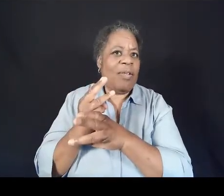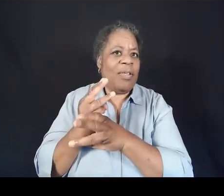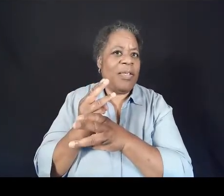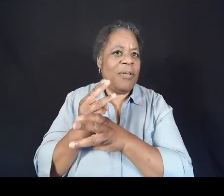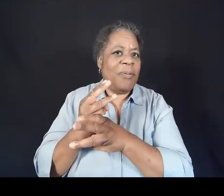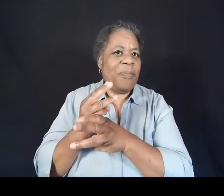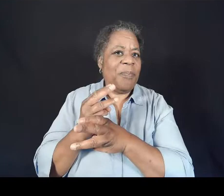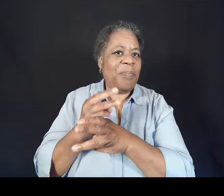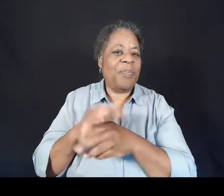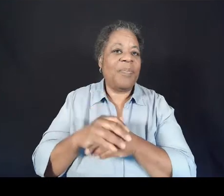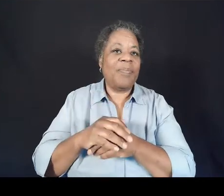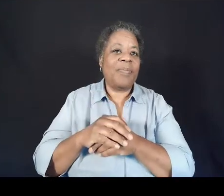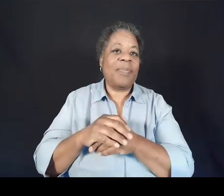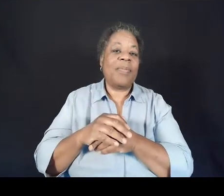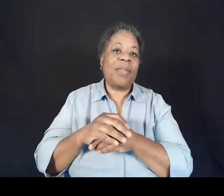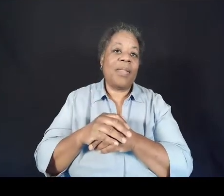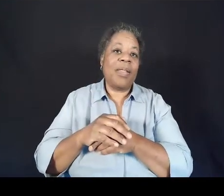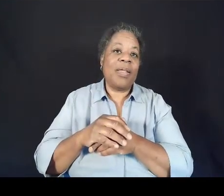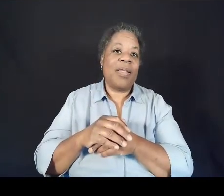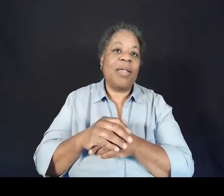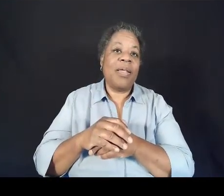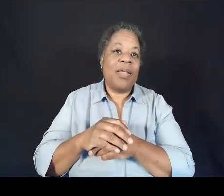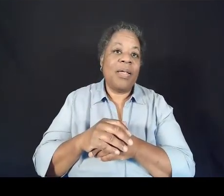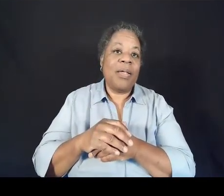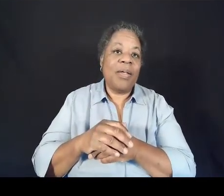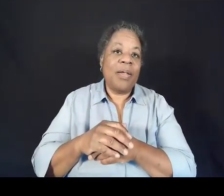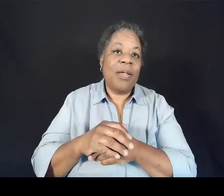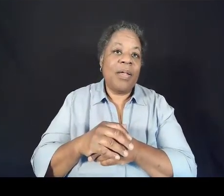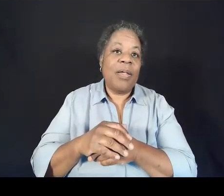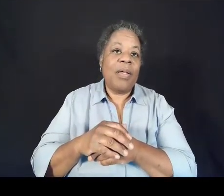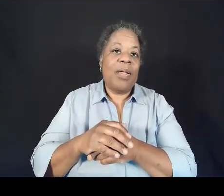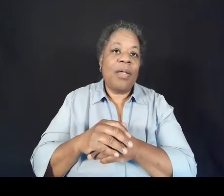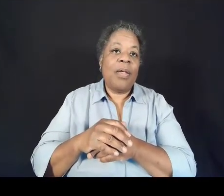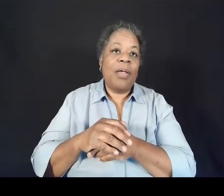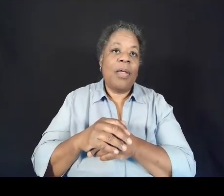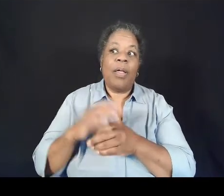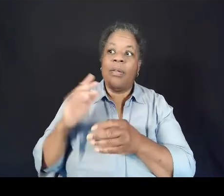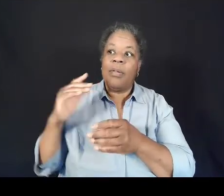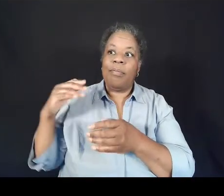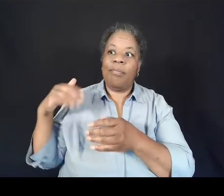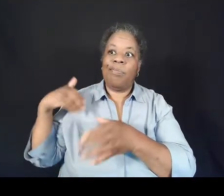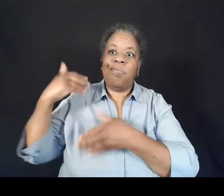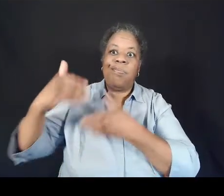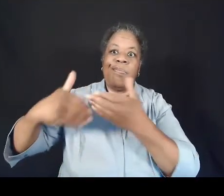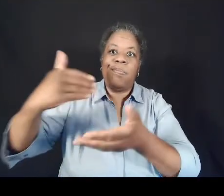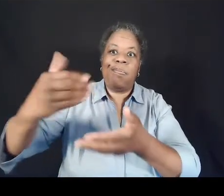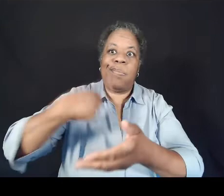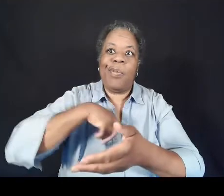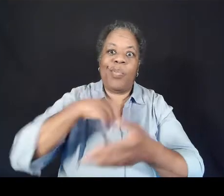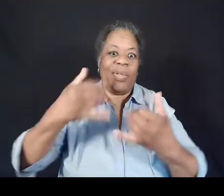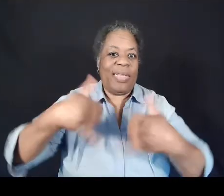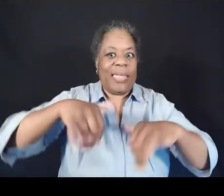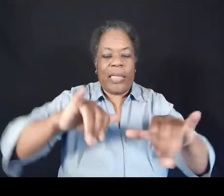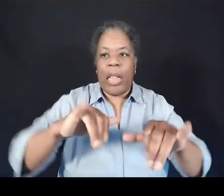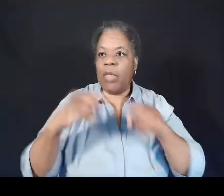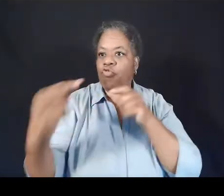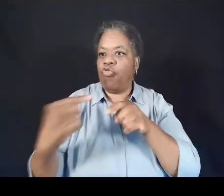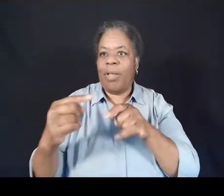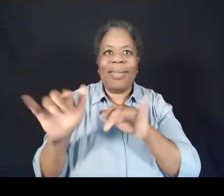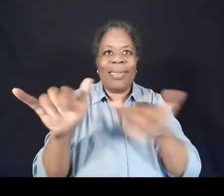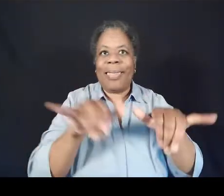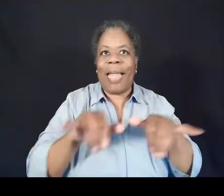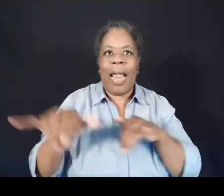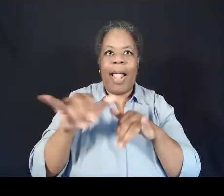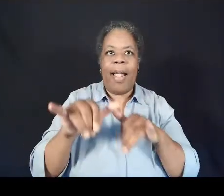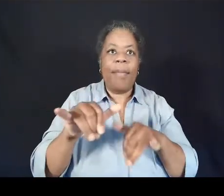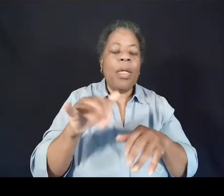I think it's safe to say that a couple of thousand years later, we're struggling with the same kinds of things. We know what we believe for the